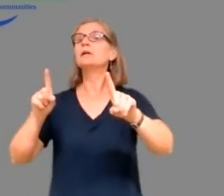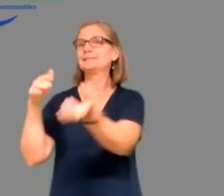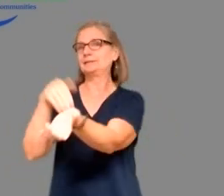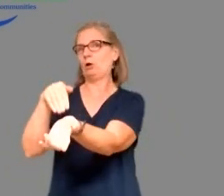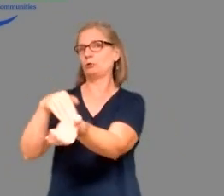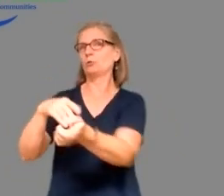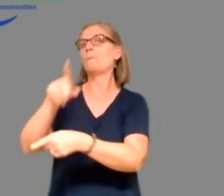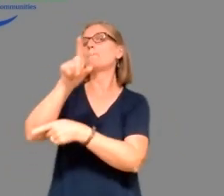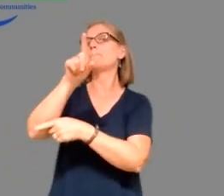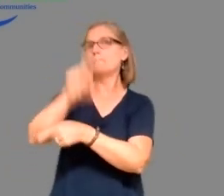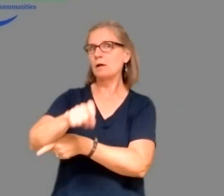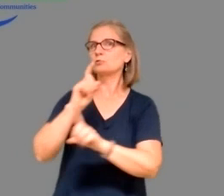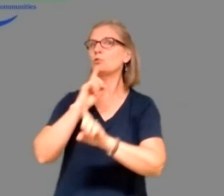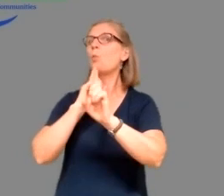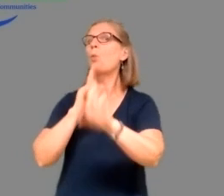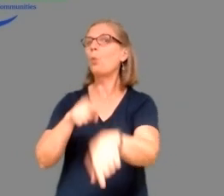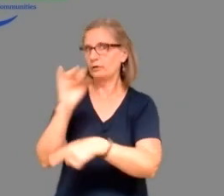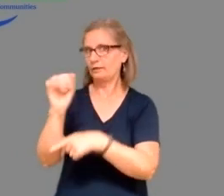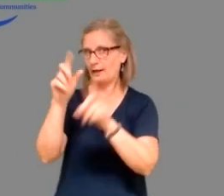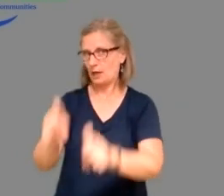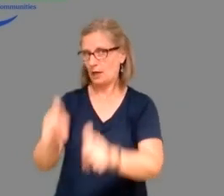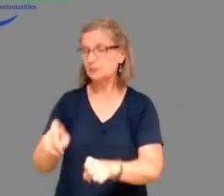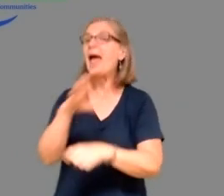and it's up to the individual